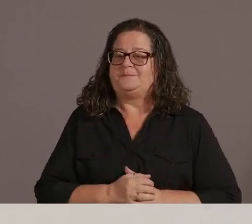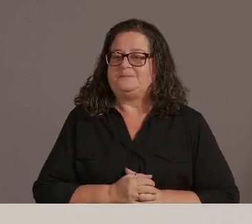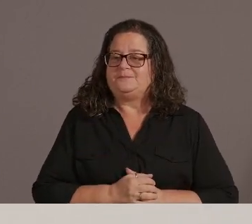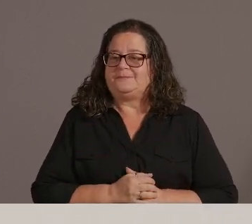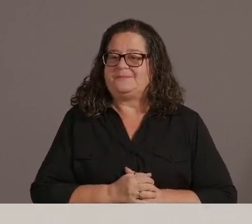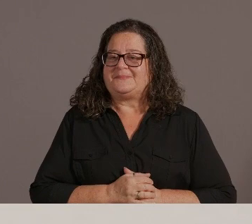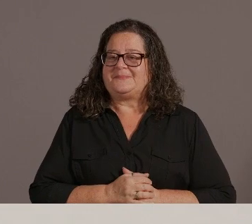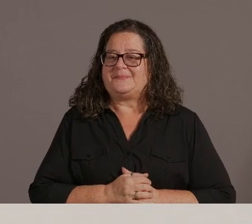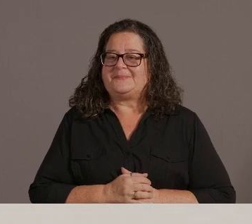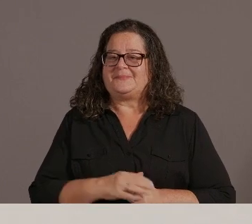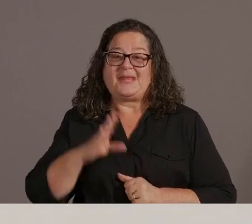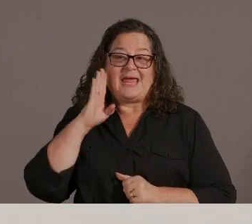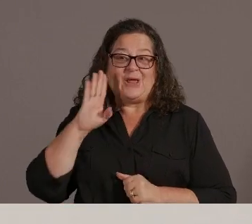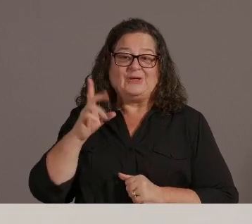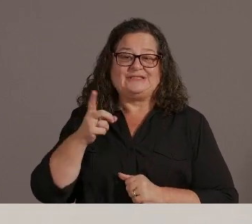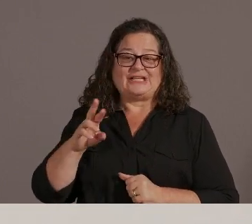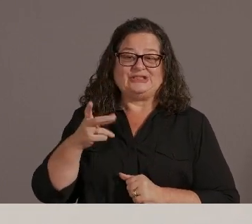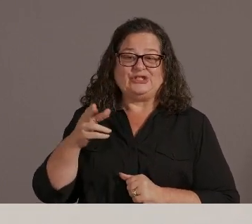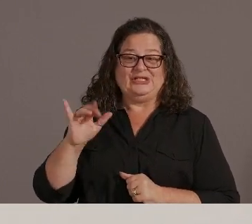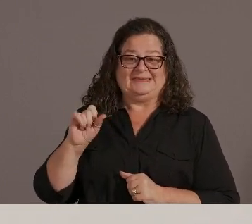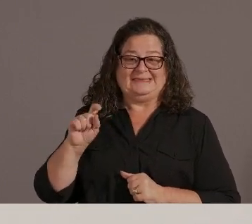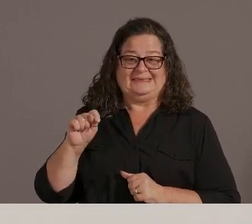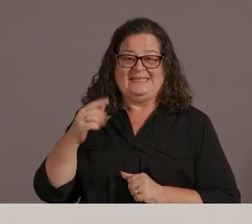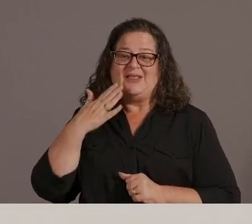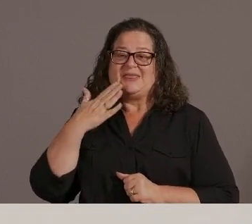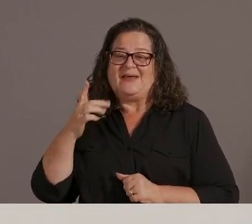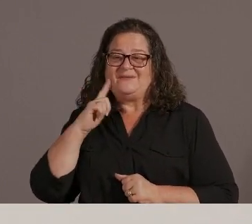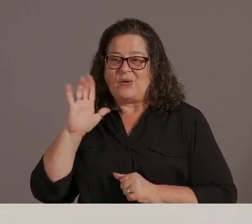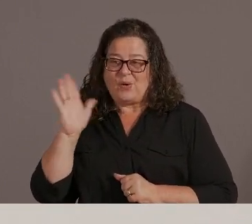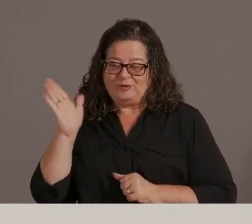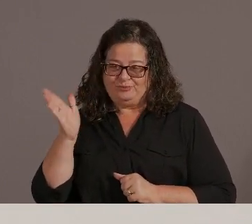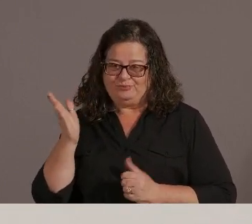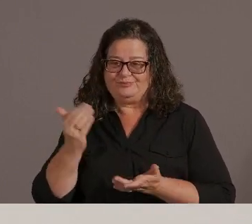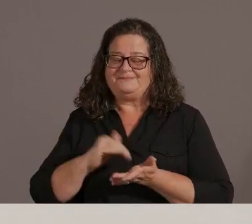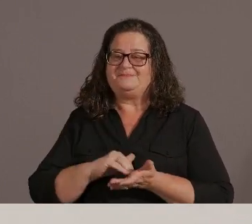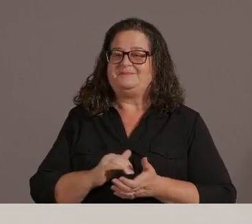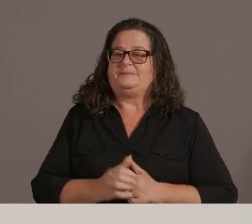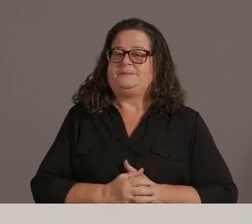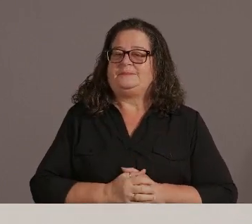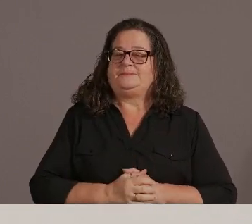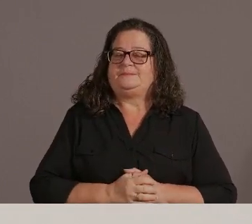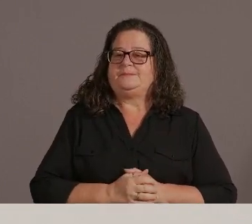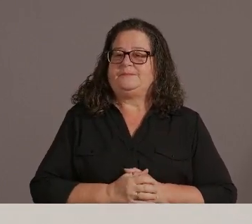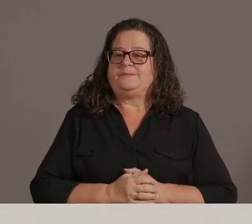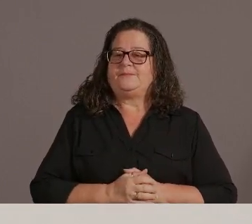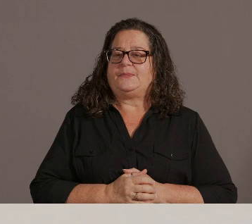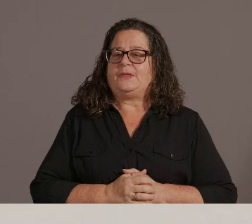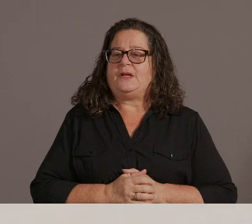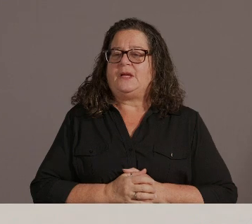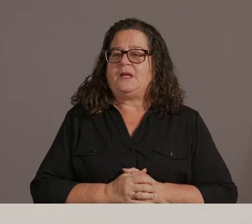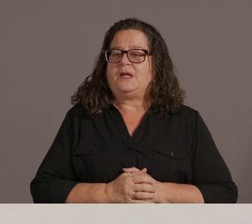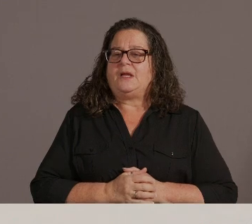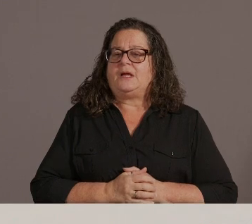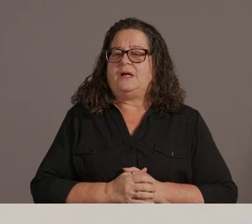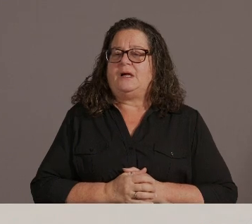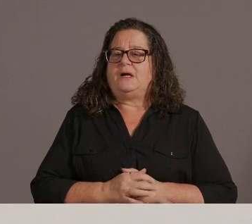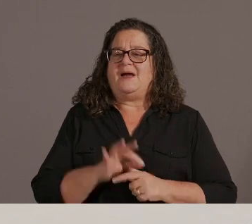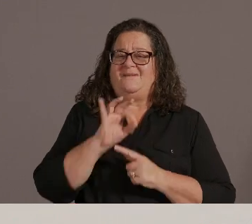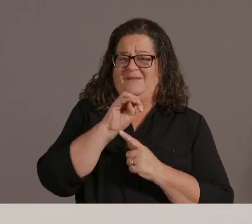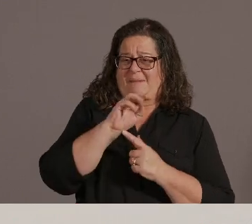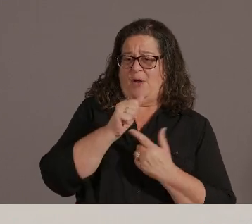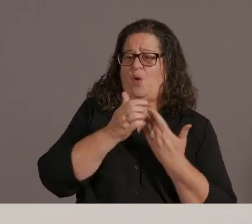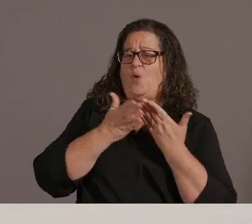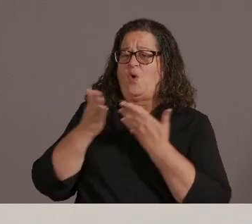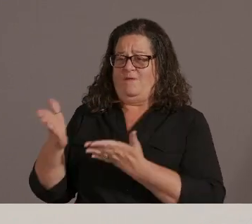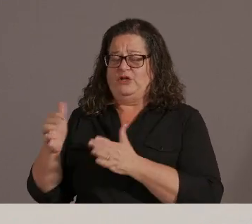Hi, Dr. Christ. Thanks so much for doing this. So given that the state declined FEMA's offer, which it sounded like would have brought in